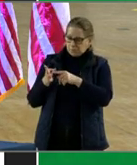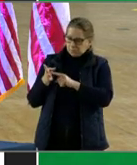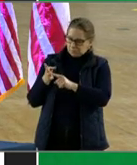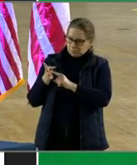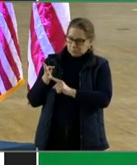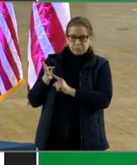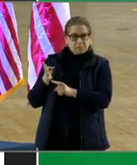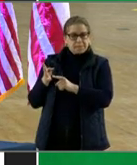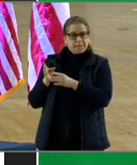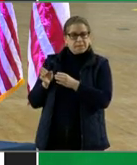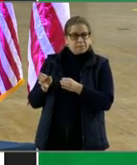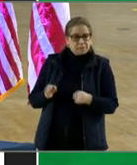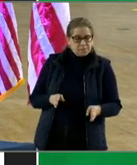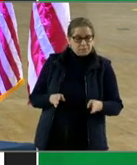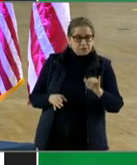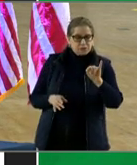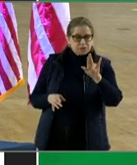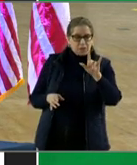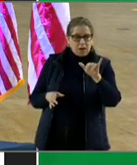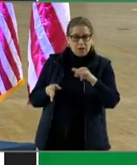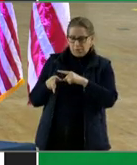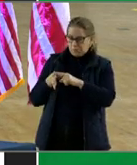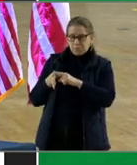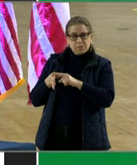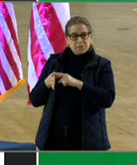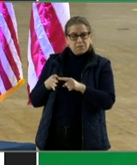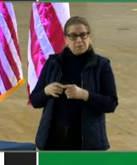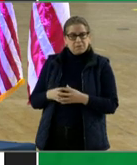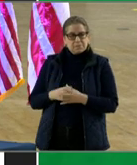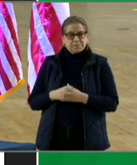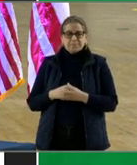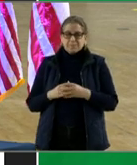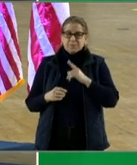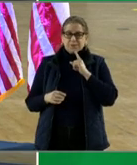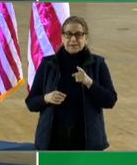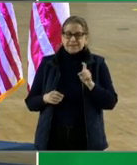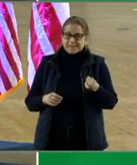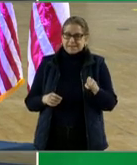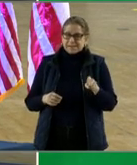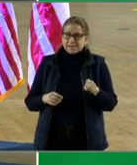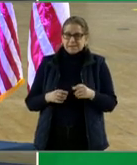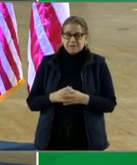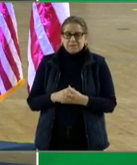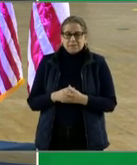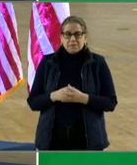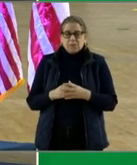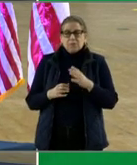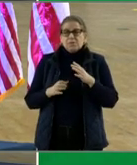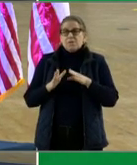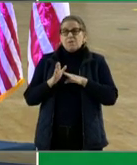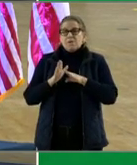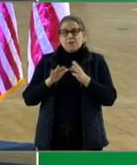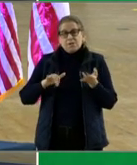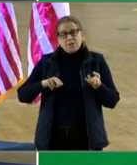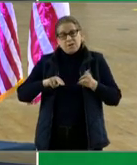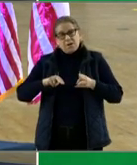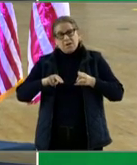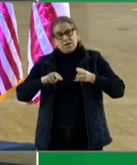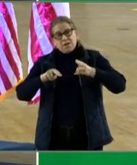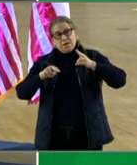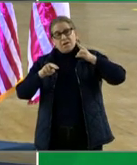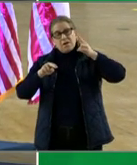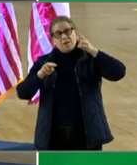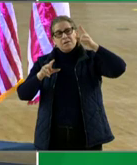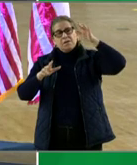past few weeks about the need to flatten the curve. And so this slide shows how we expect that